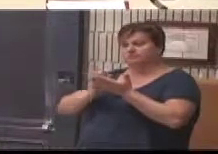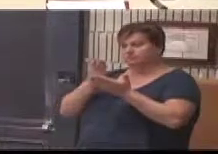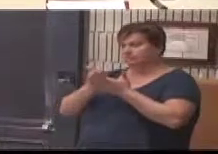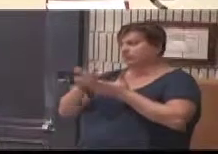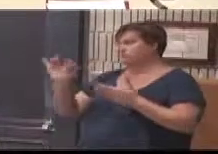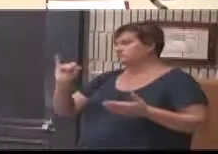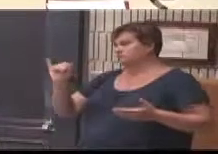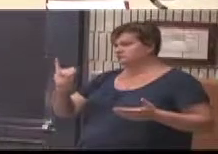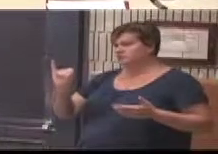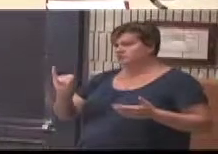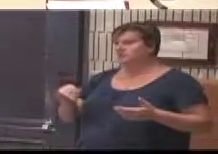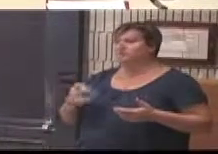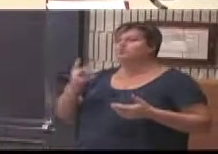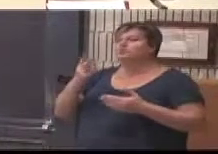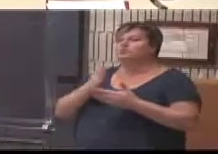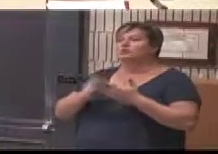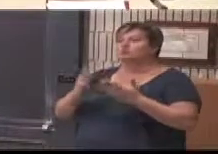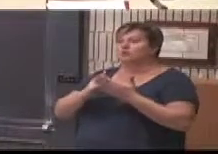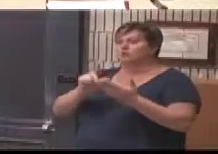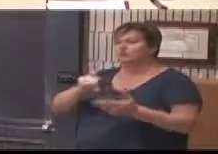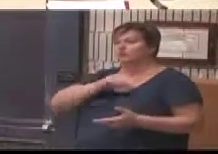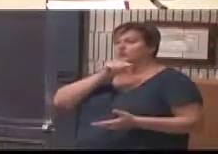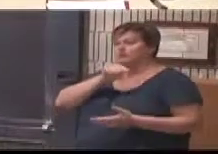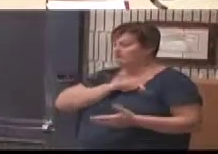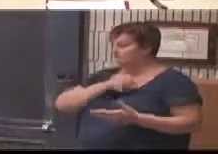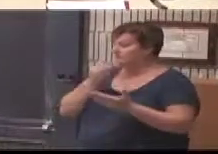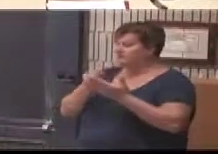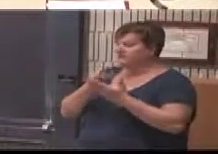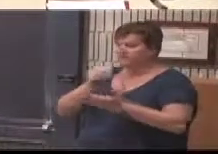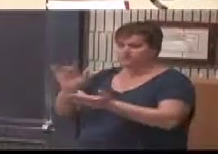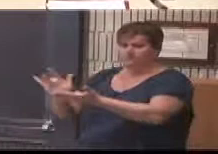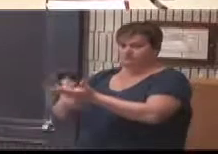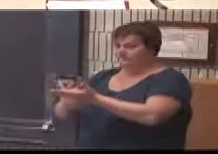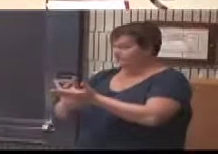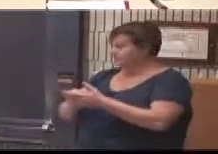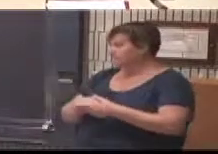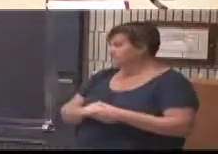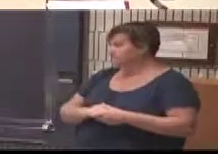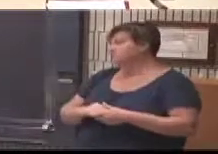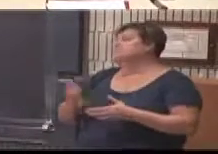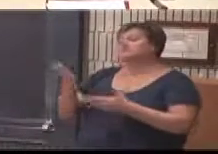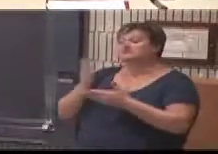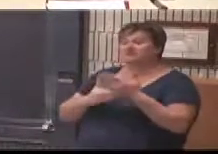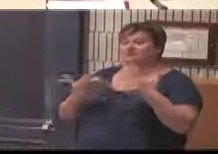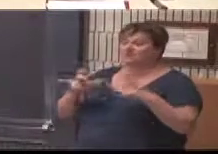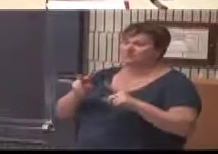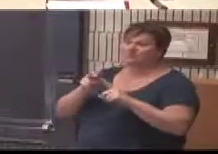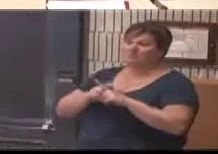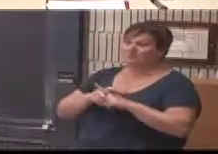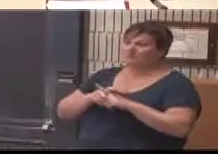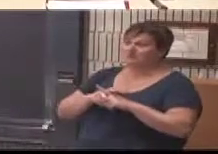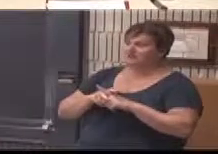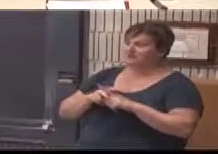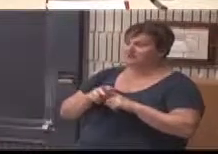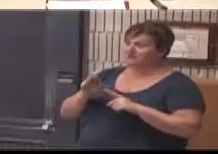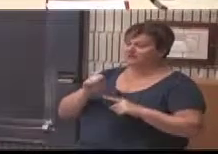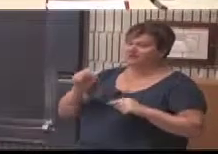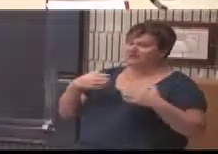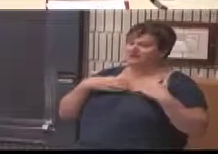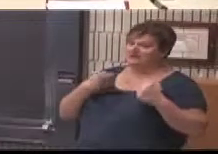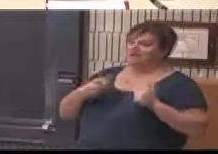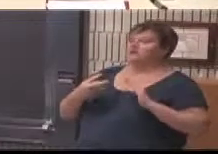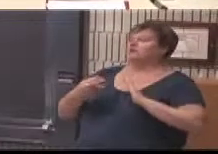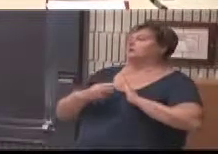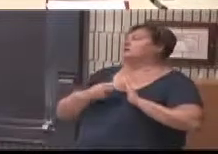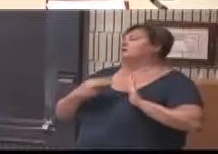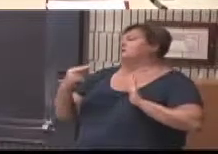proof as well. So it's a two-part qualification, financial and medical. Some people don't want to apply for MassHealth because there's a stigma attached to